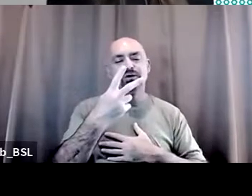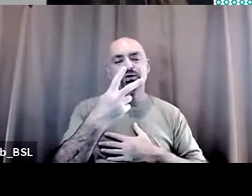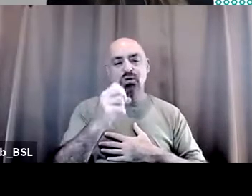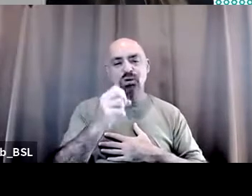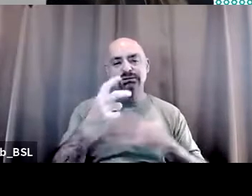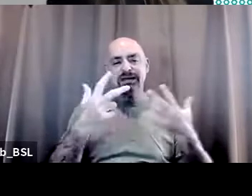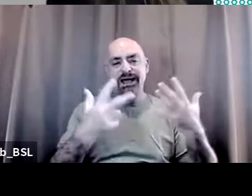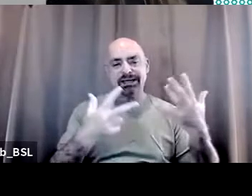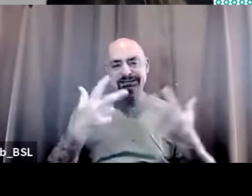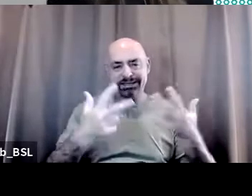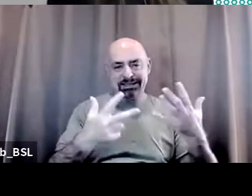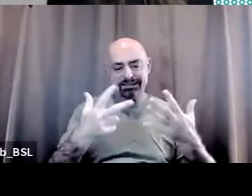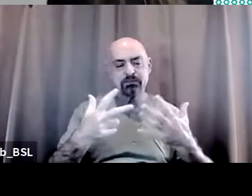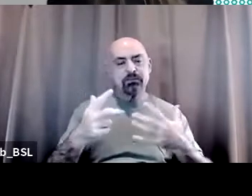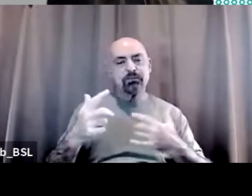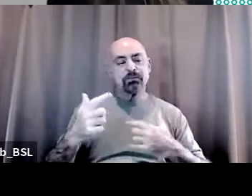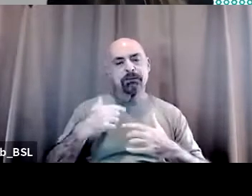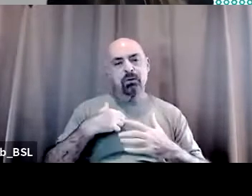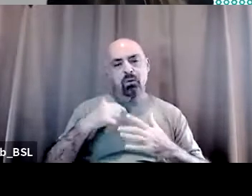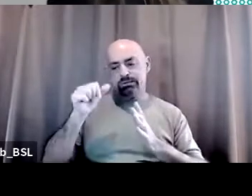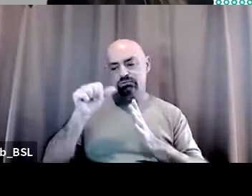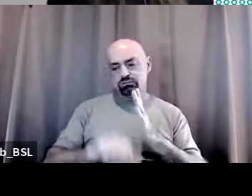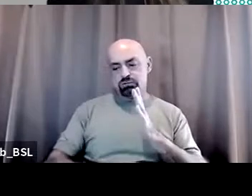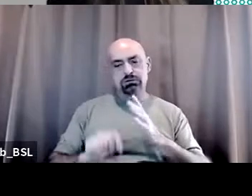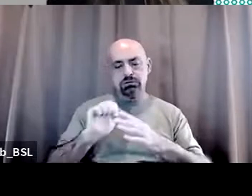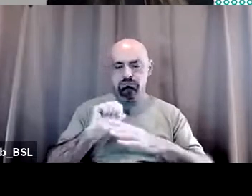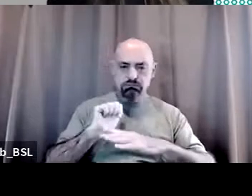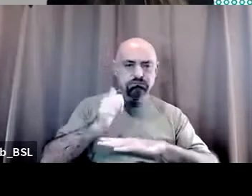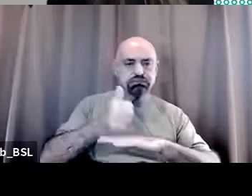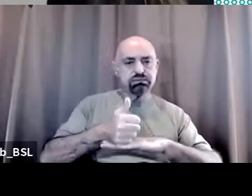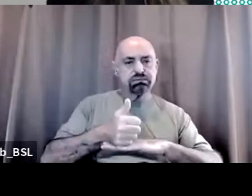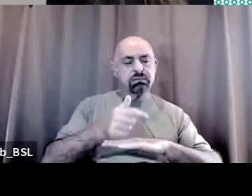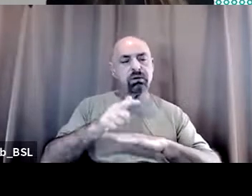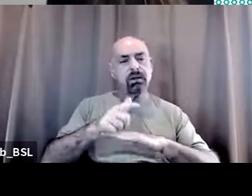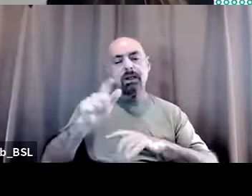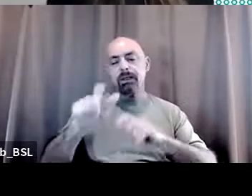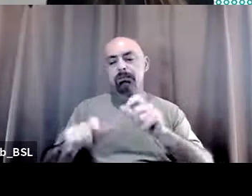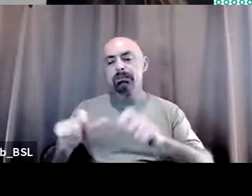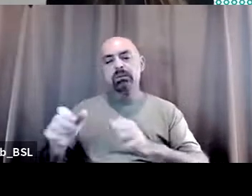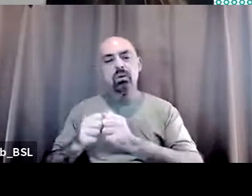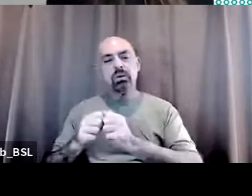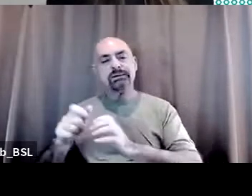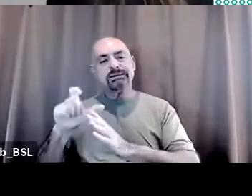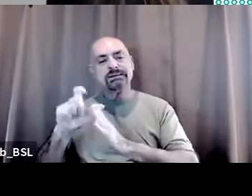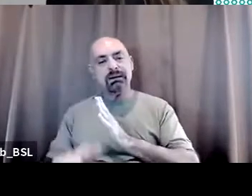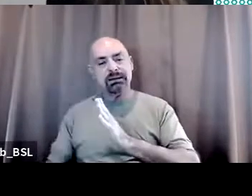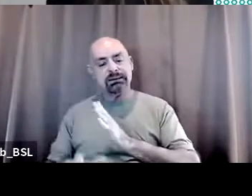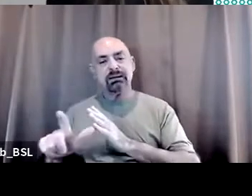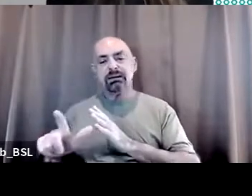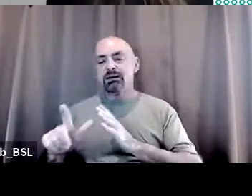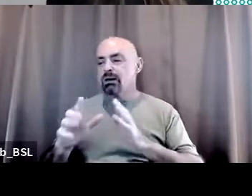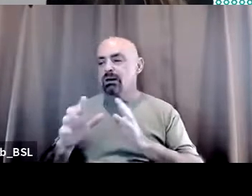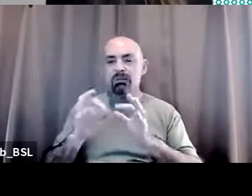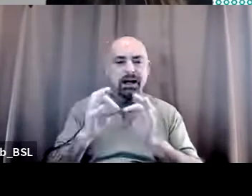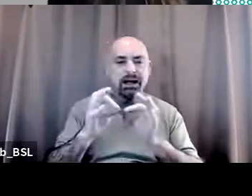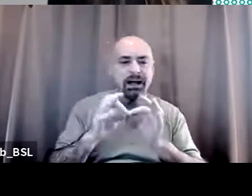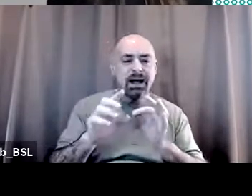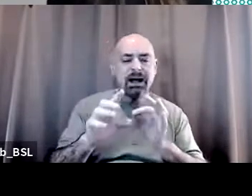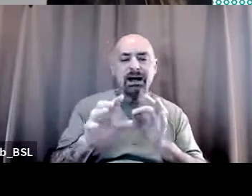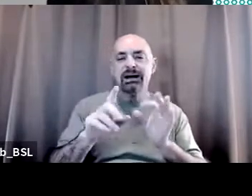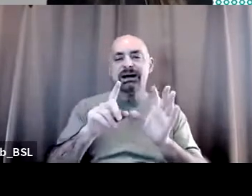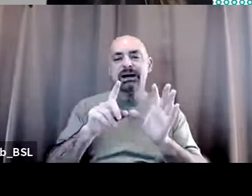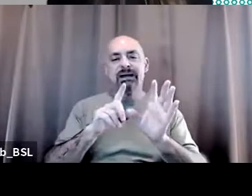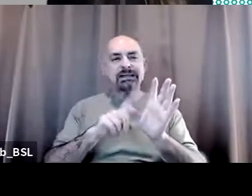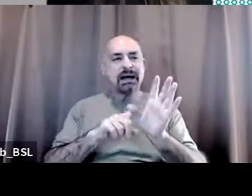2018, we started and implemented with people with disabilities, so with Bayar, with Nyamka,